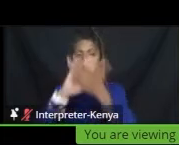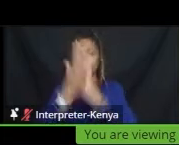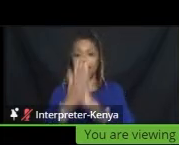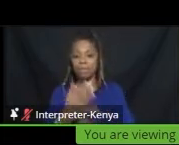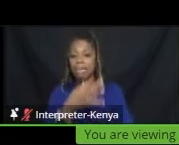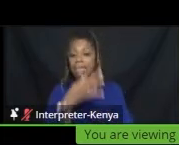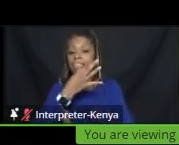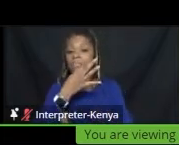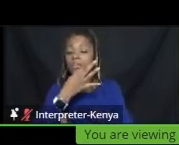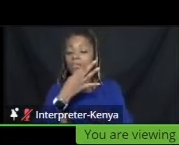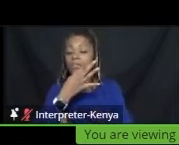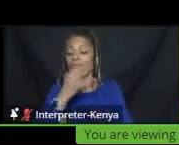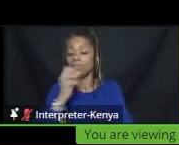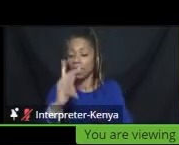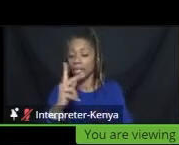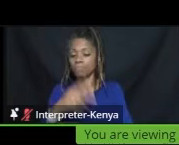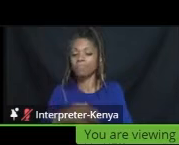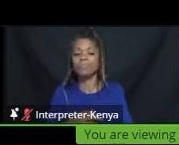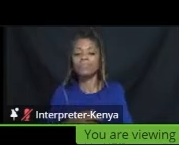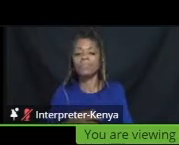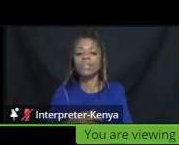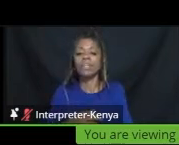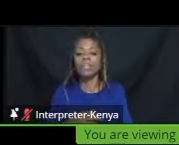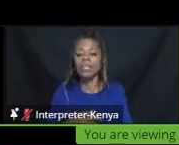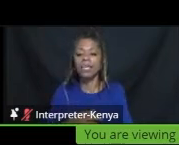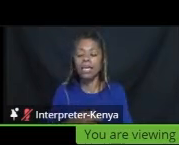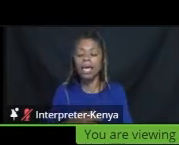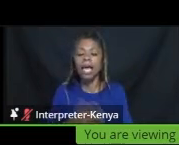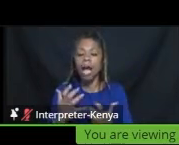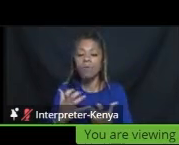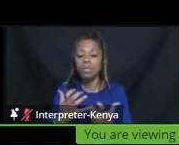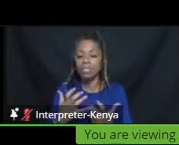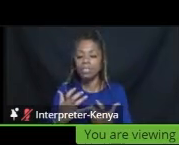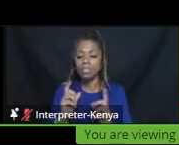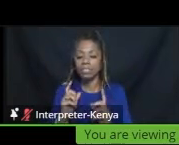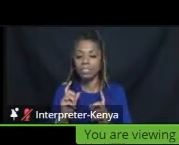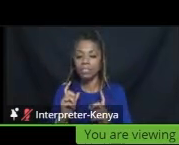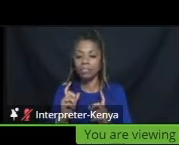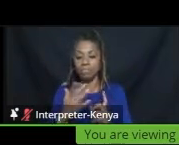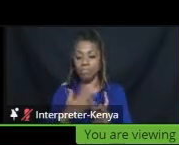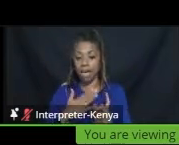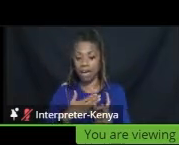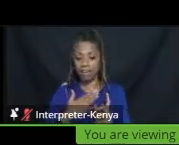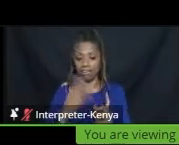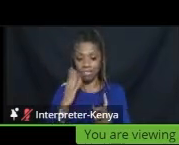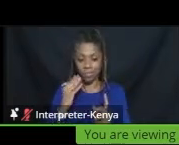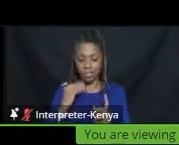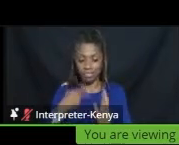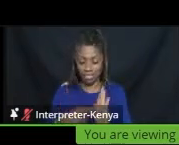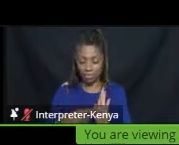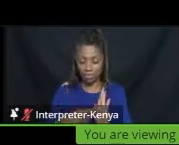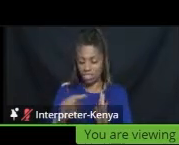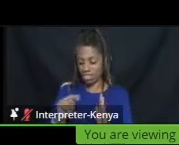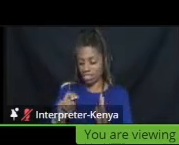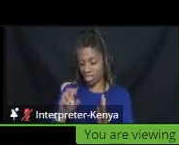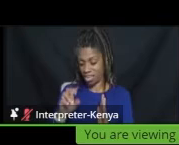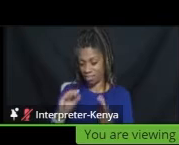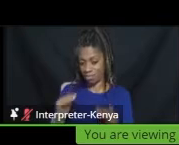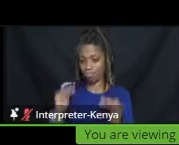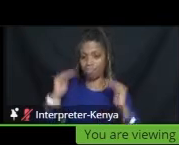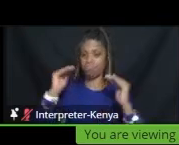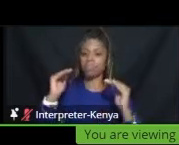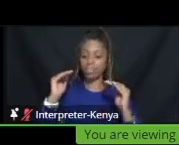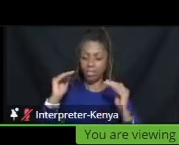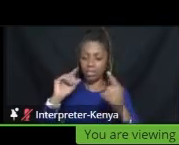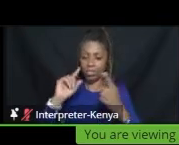guiding questions, because I'm going to give you my example, the last time I went from novice to expert. And for me, it is advocacy, when